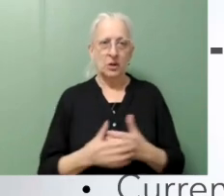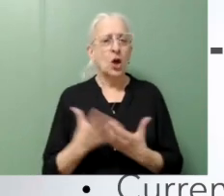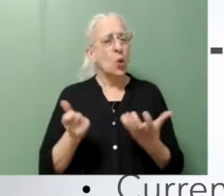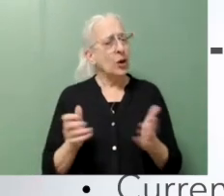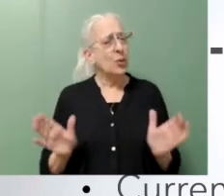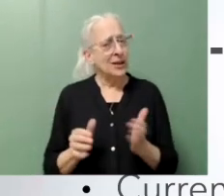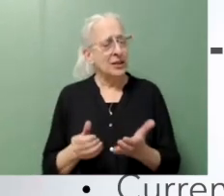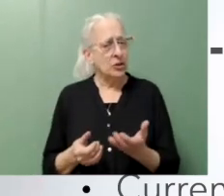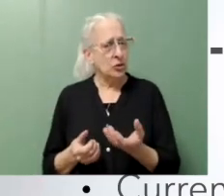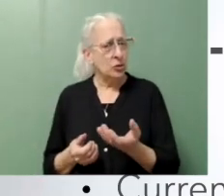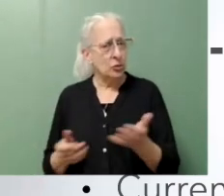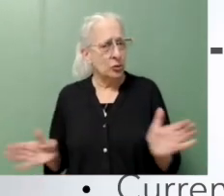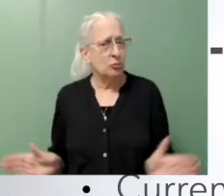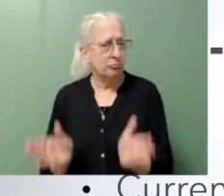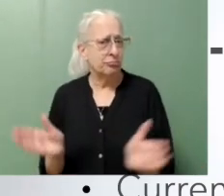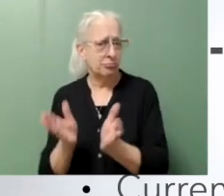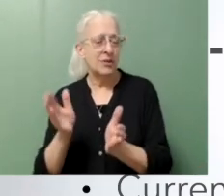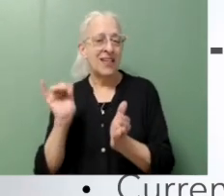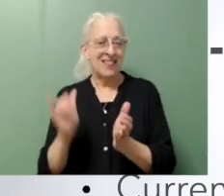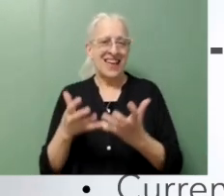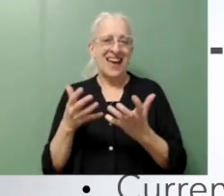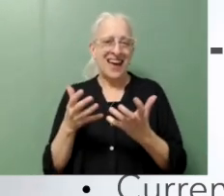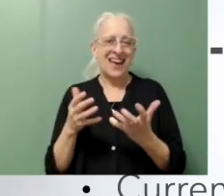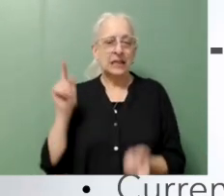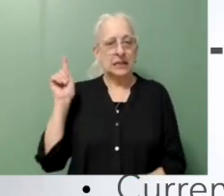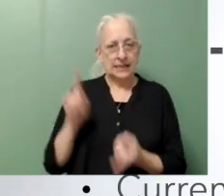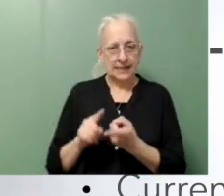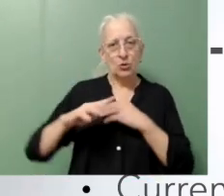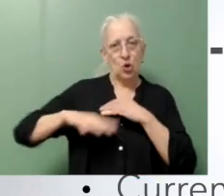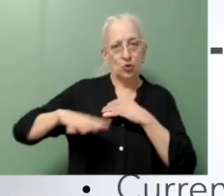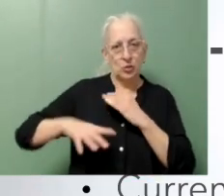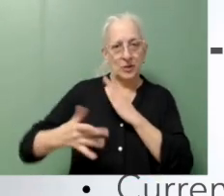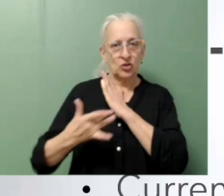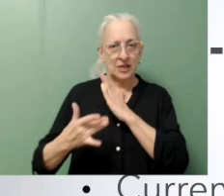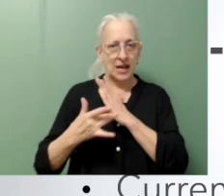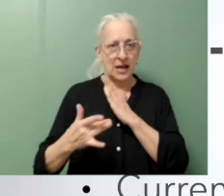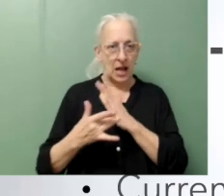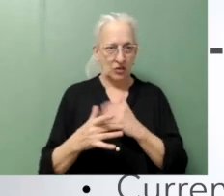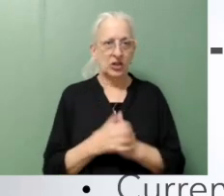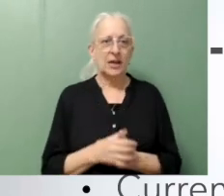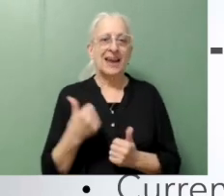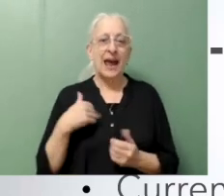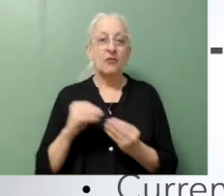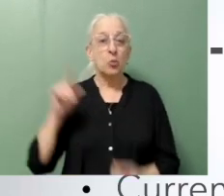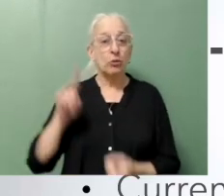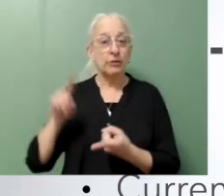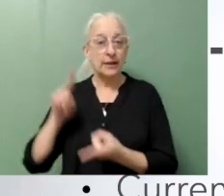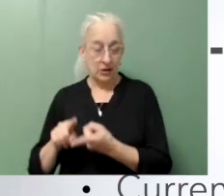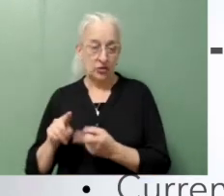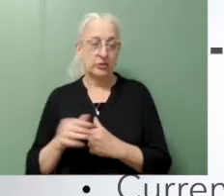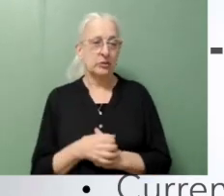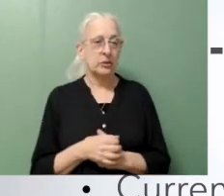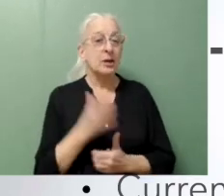emission heavy duty transportation technologies and getting more emission reductions through this sector. Some examples